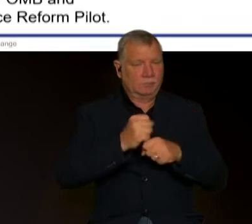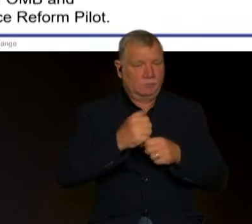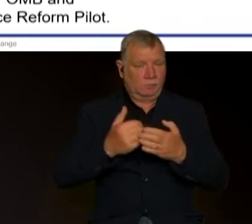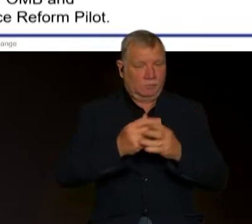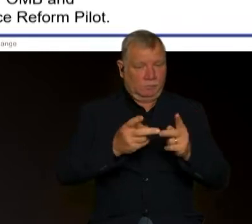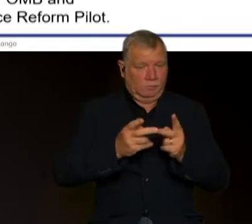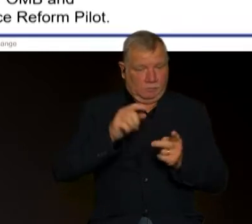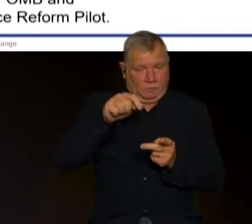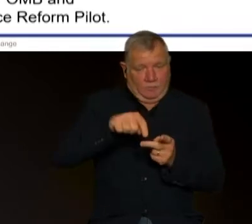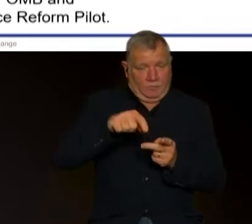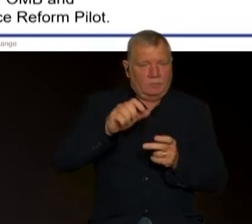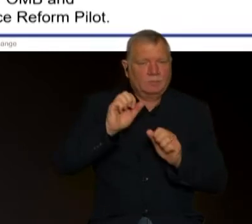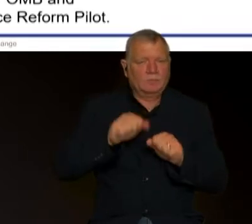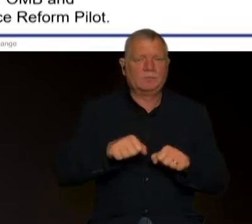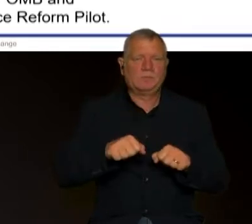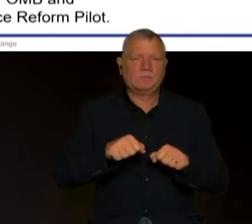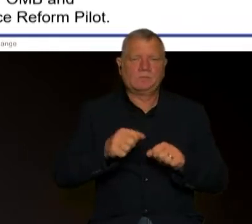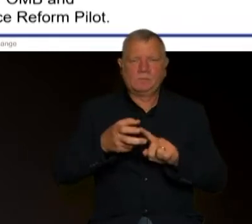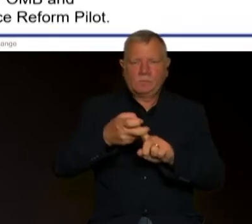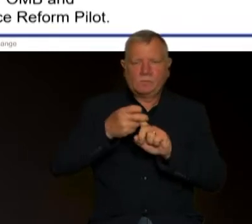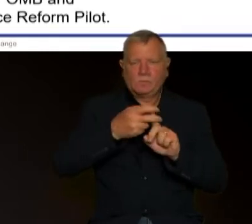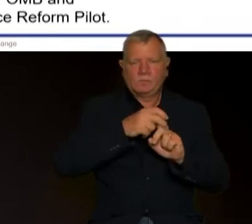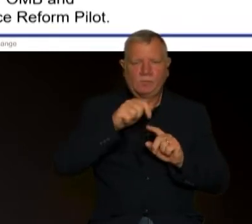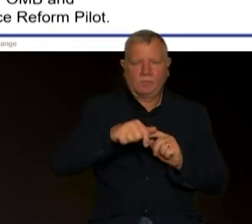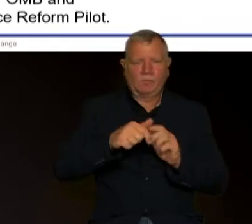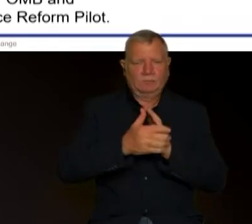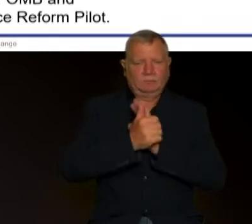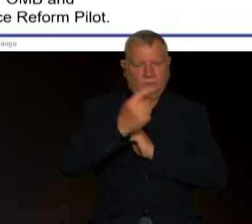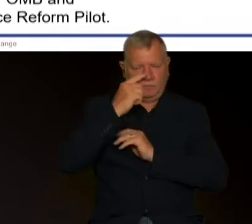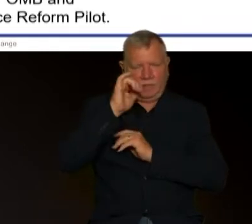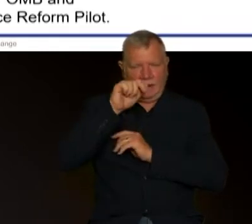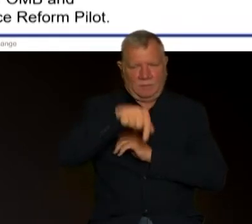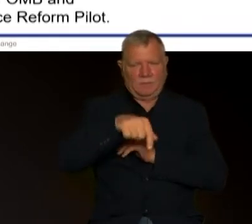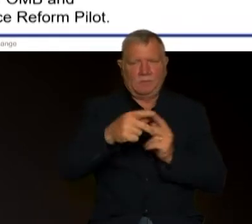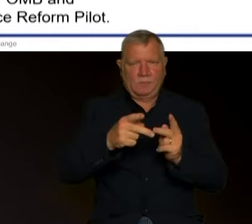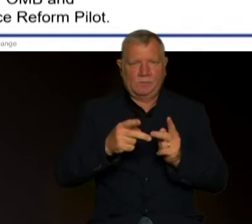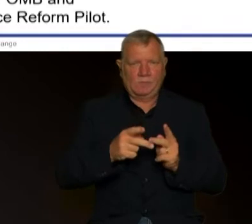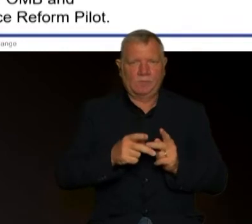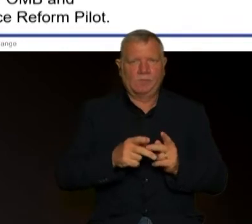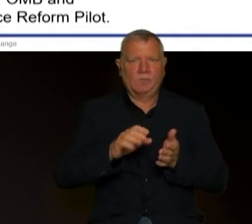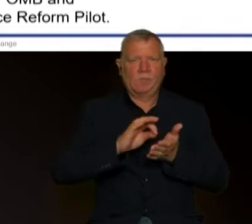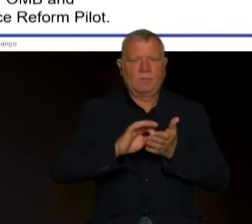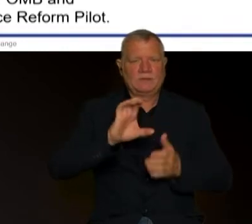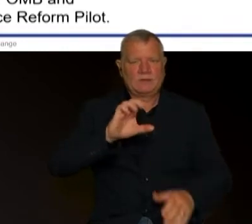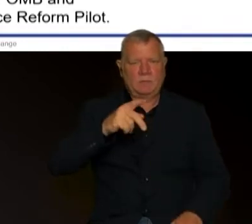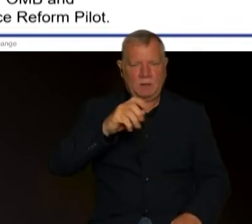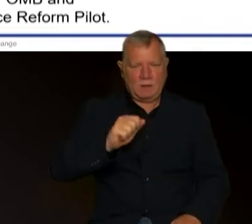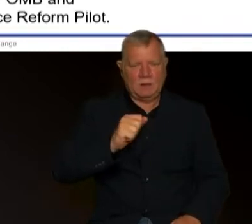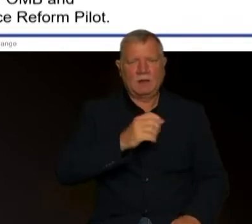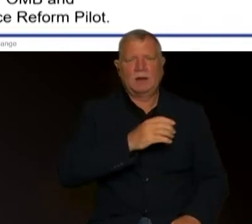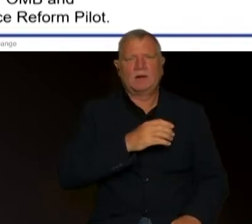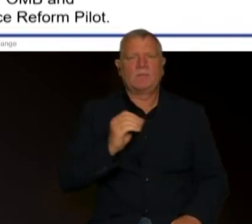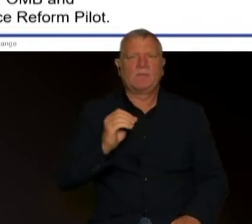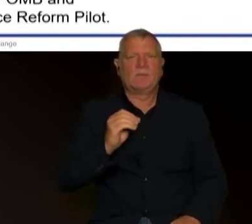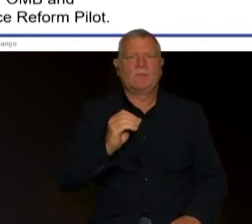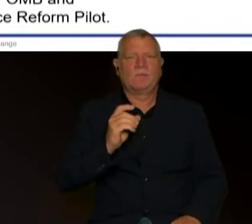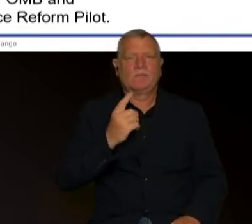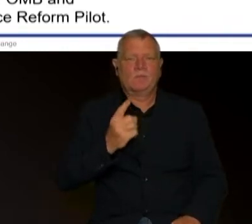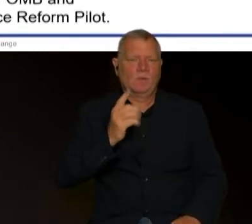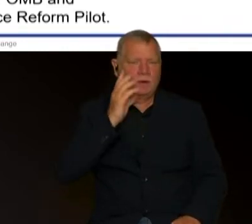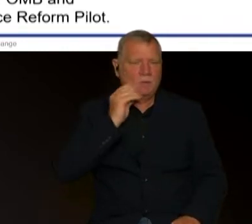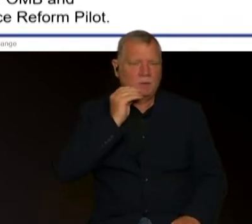need to meet higher requirements, and so new positions were created to be able to recruit such particular